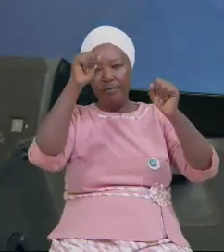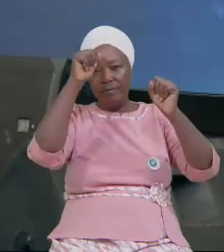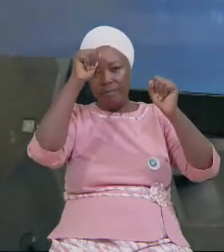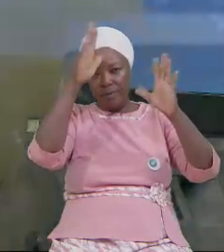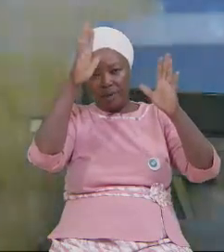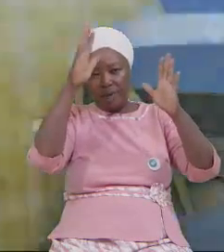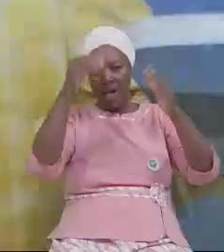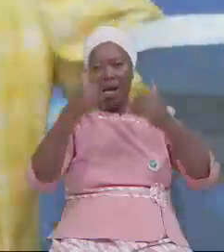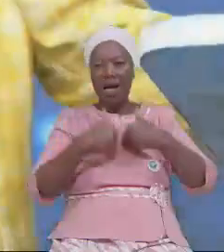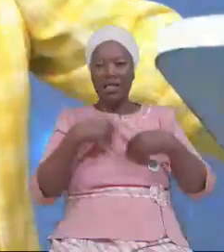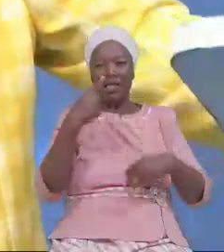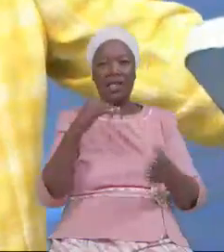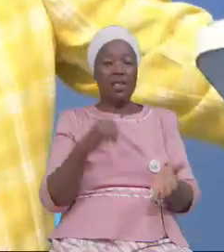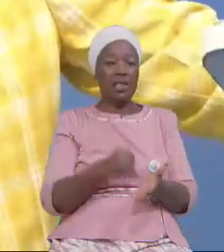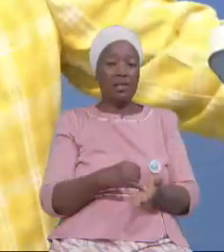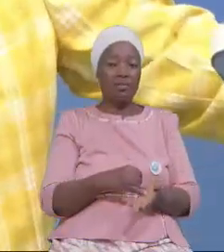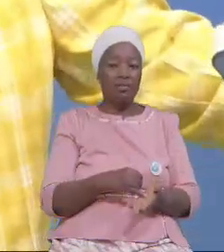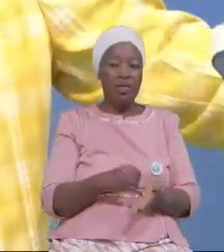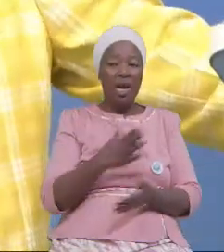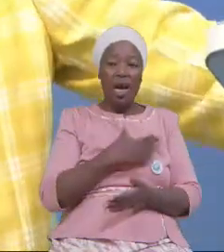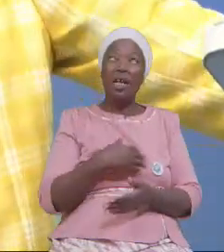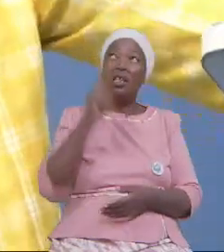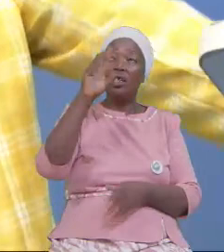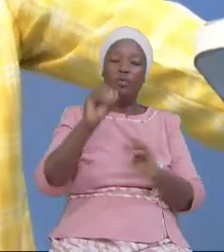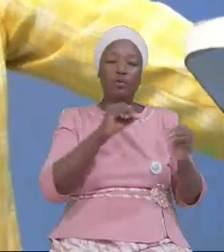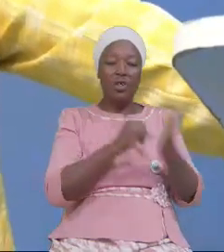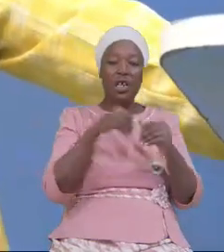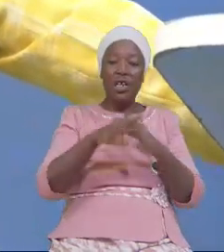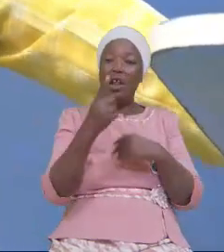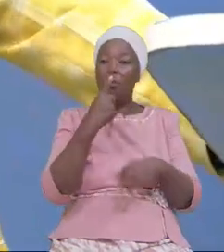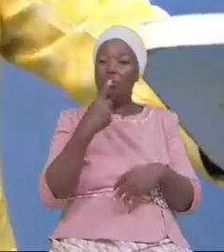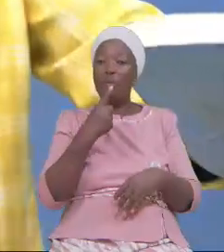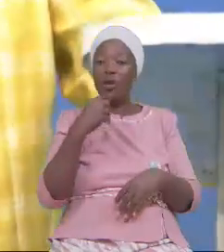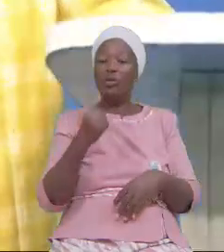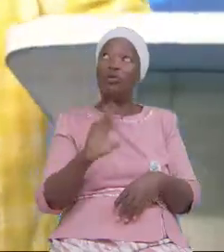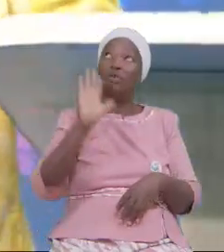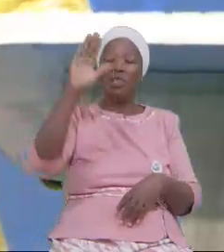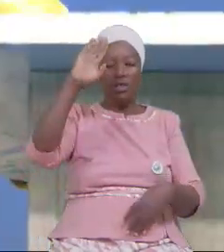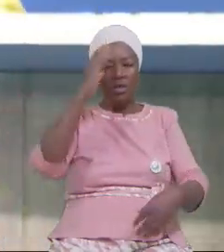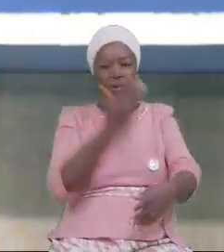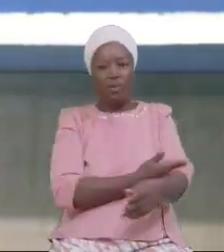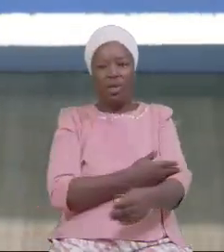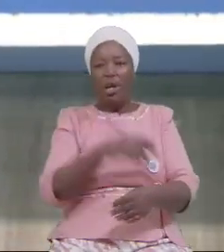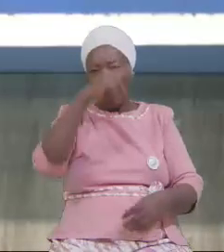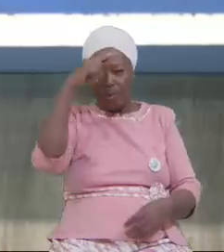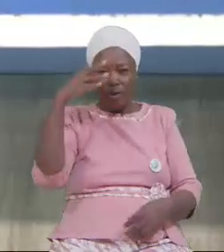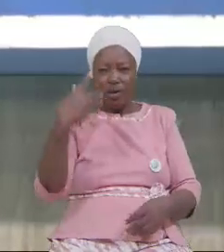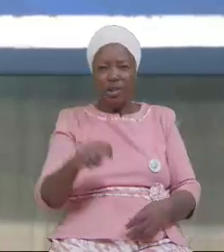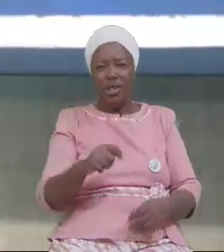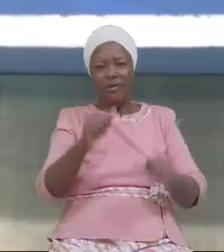said that, and he put it in the mouth of his son, because the father